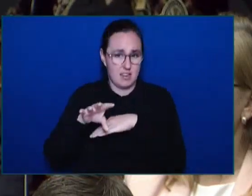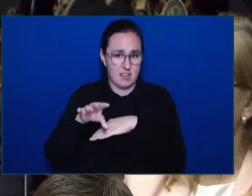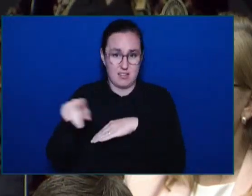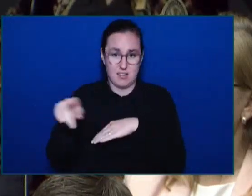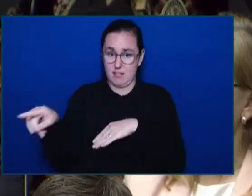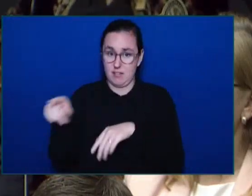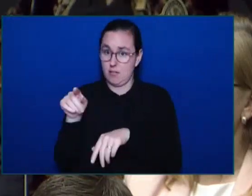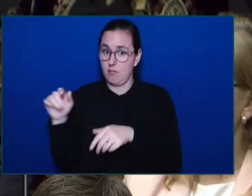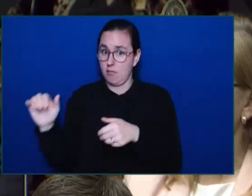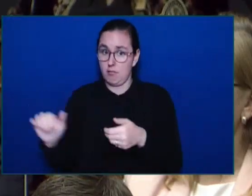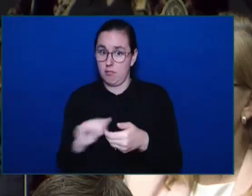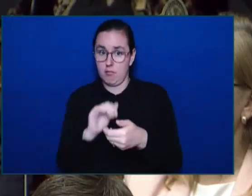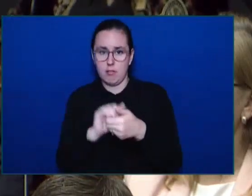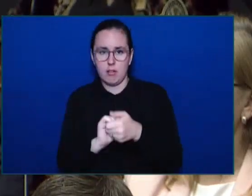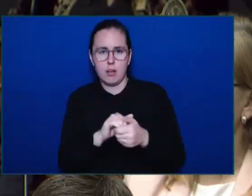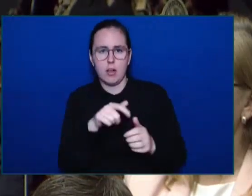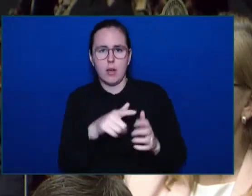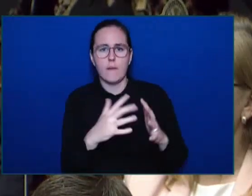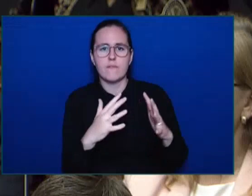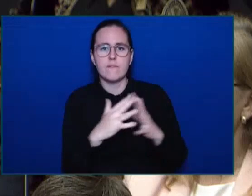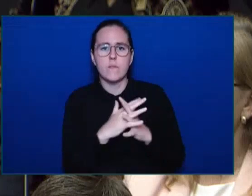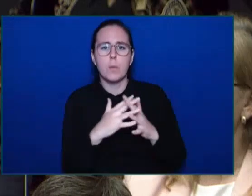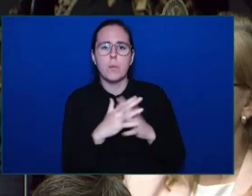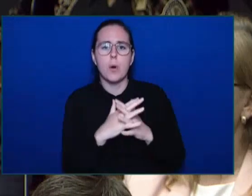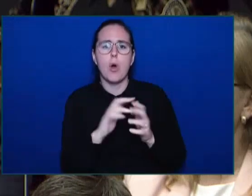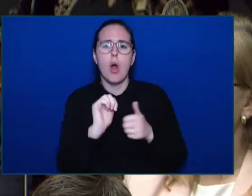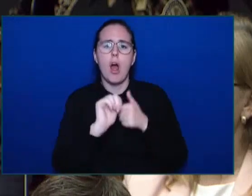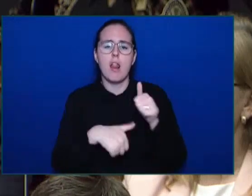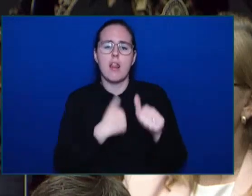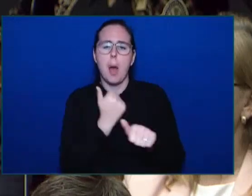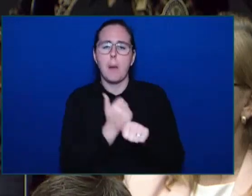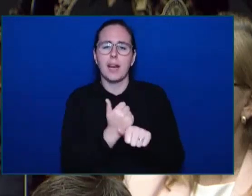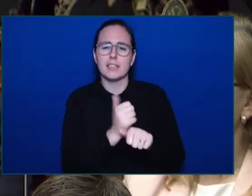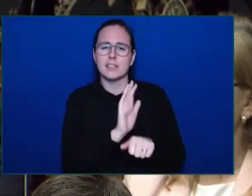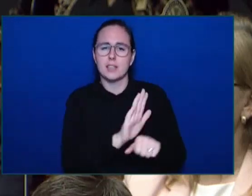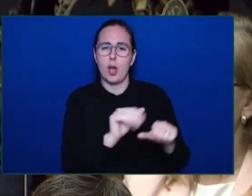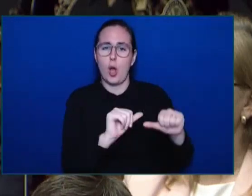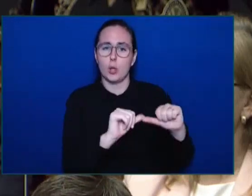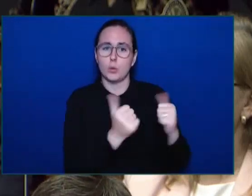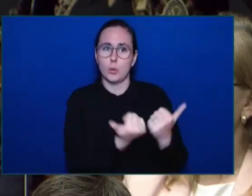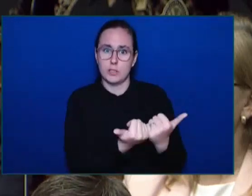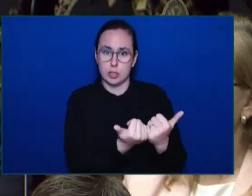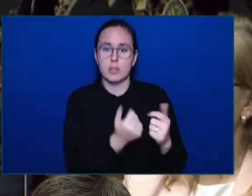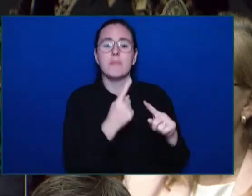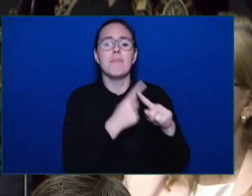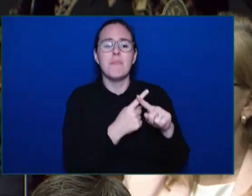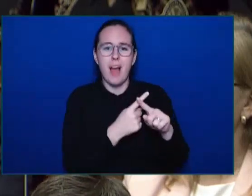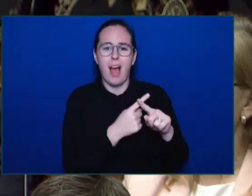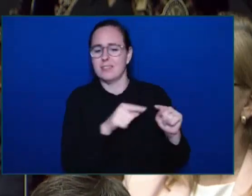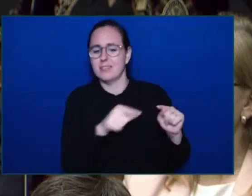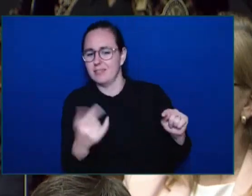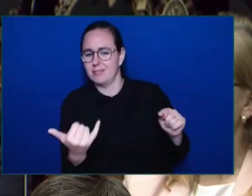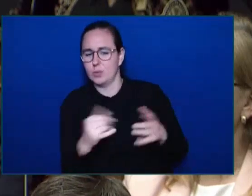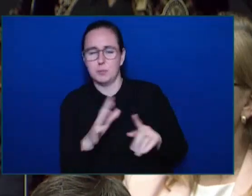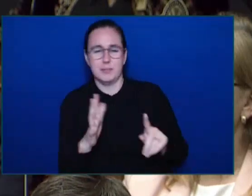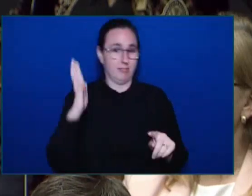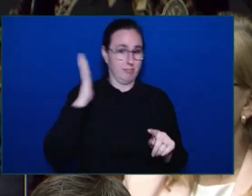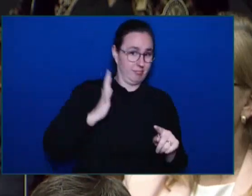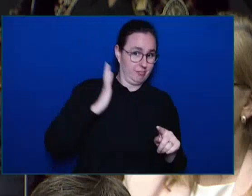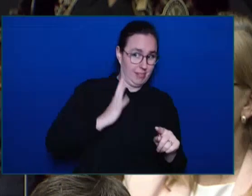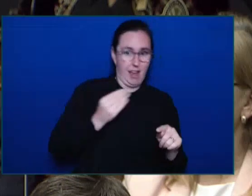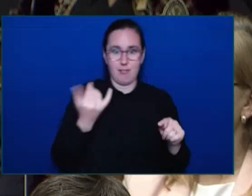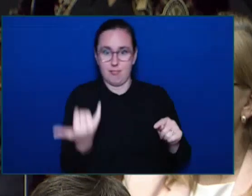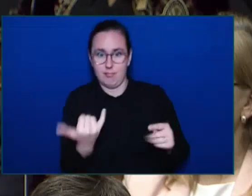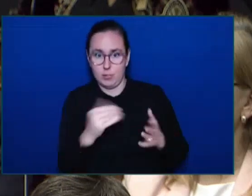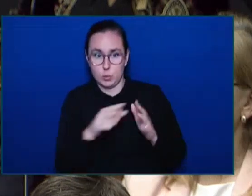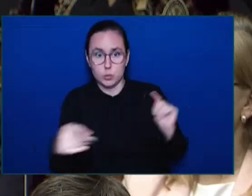administration around steps to go forward. I have been hearing from student athletes as well as coaches and others from the